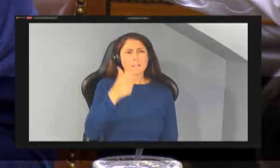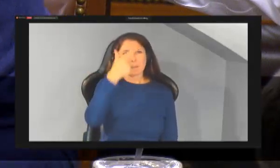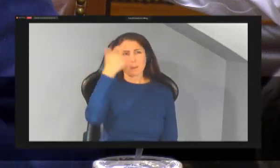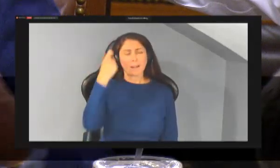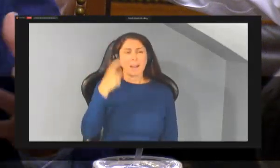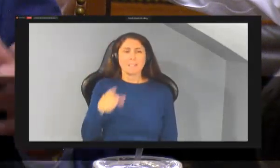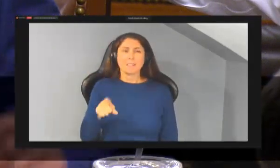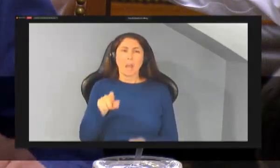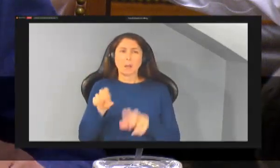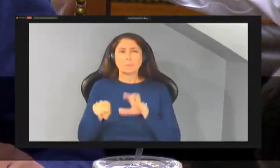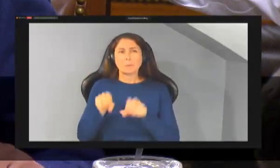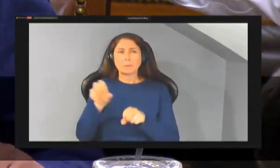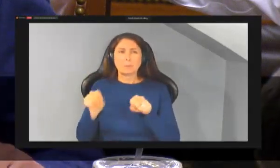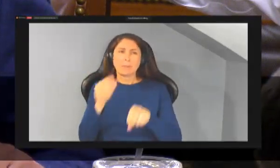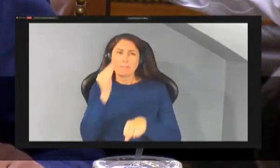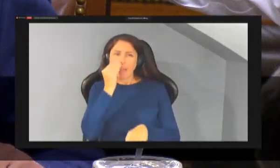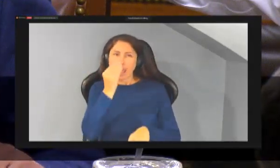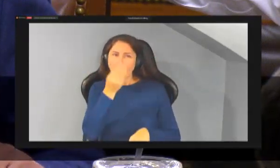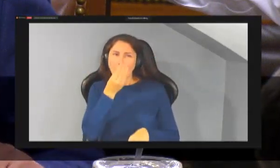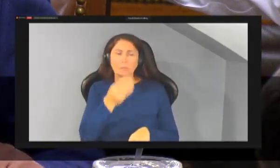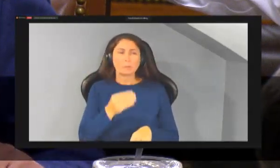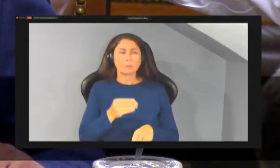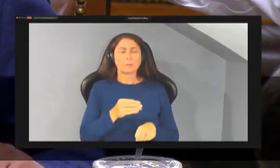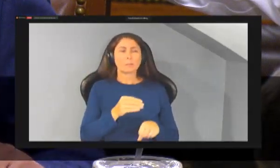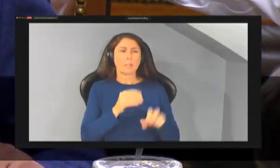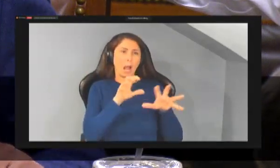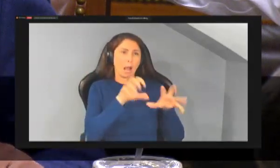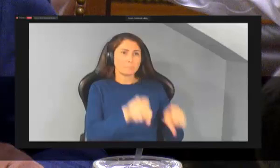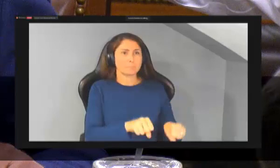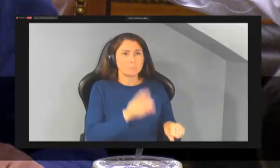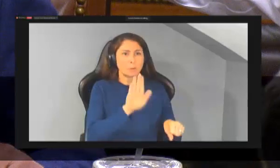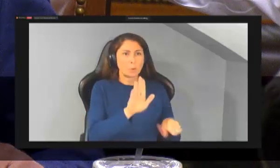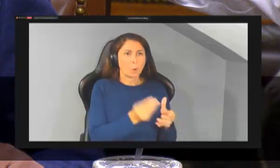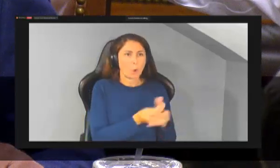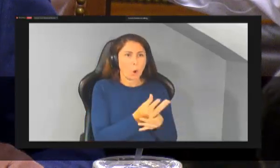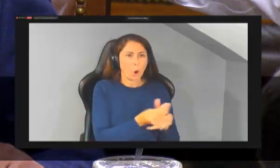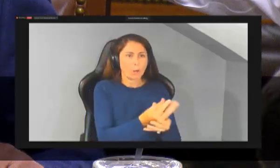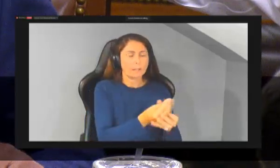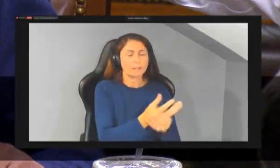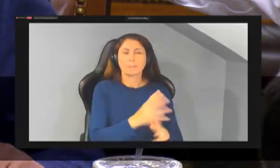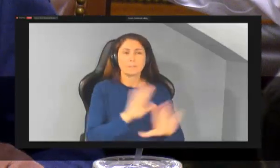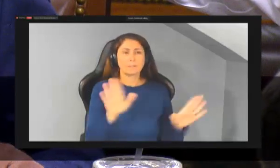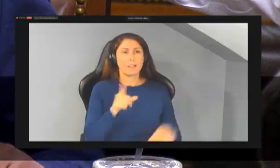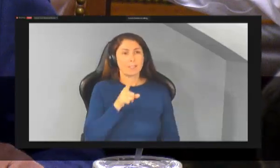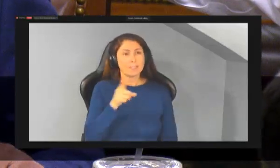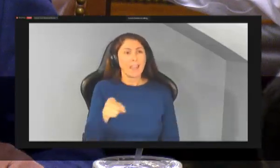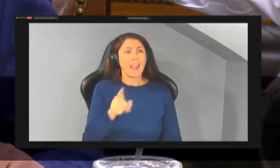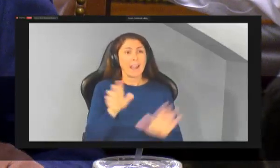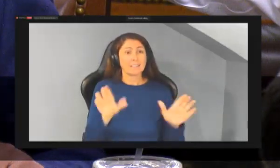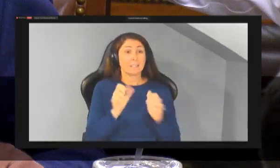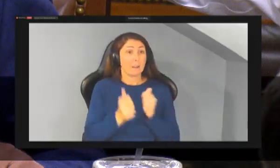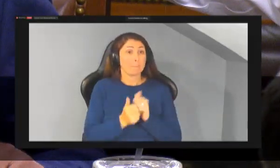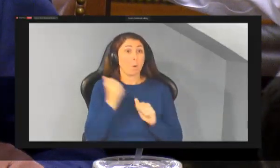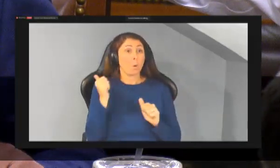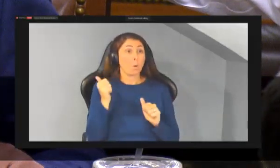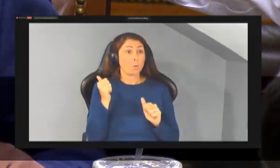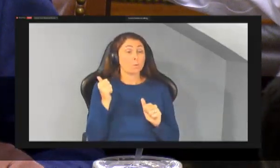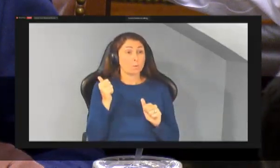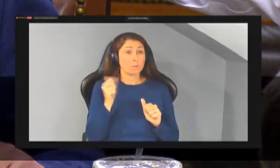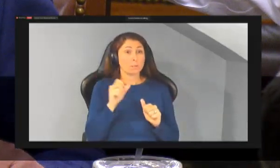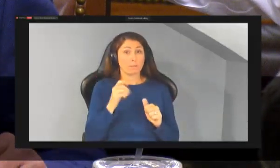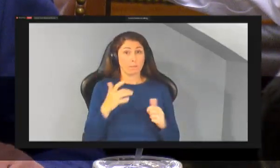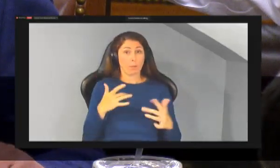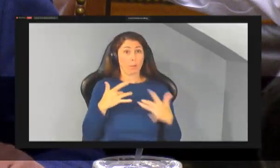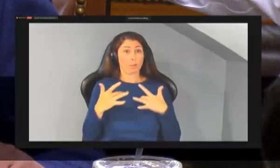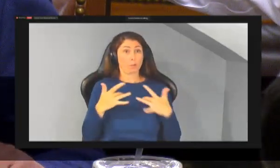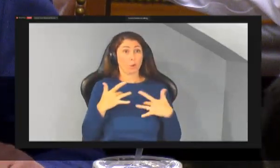flowers and, you know, attacking your garden. They did it mostly out of the concern of